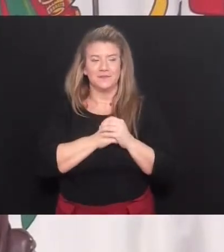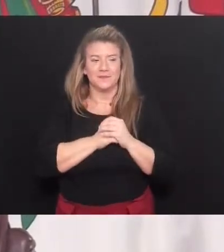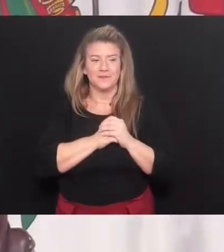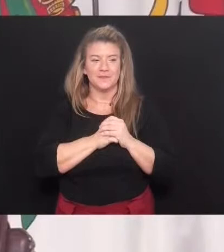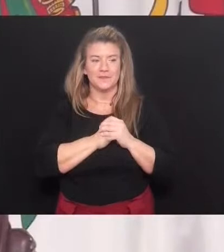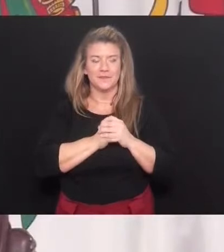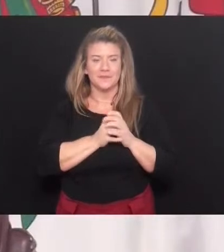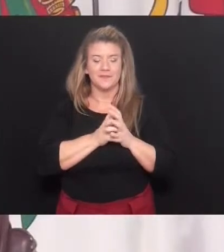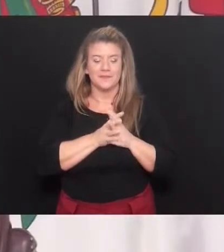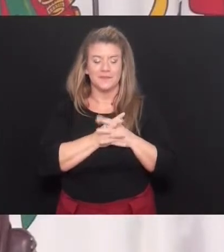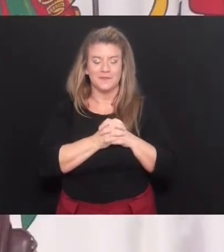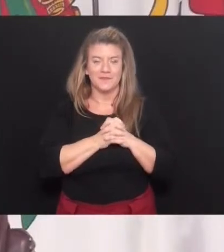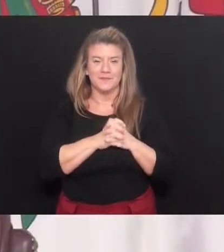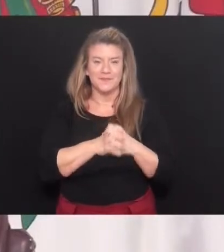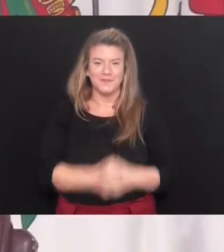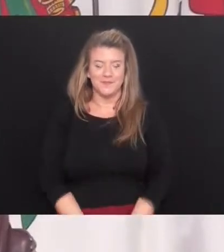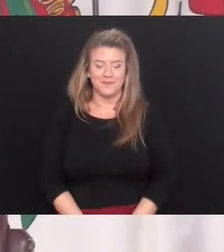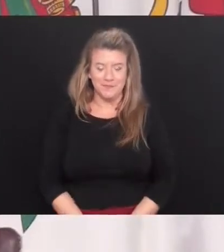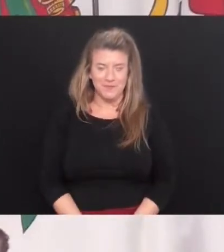All right.